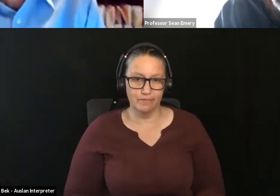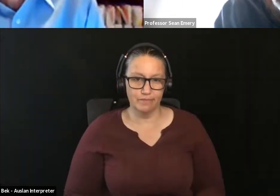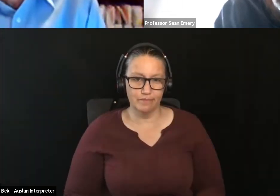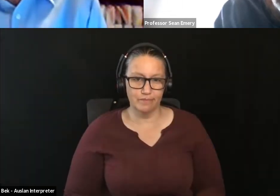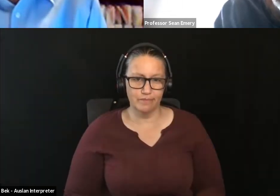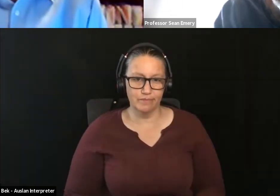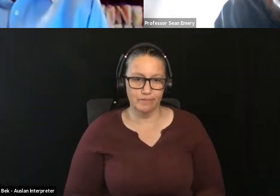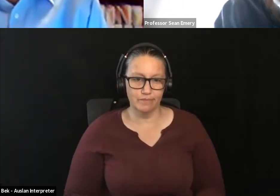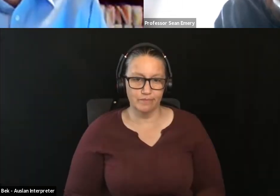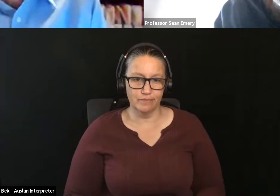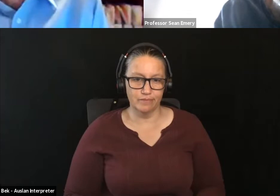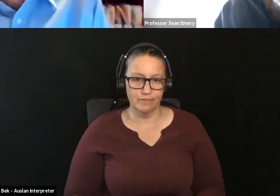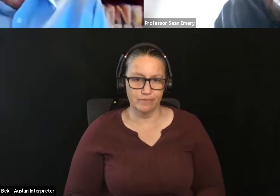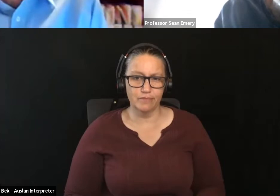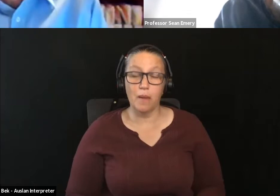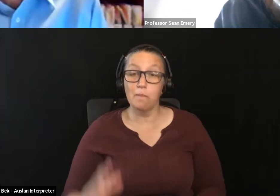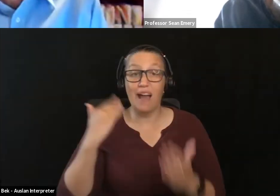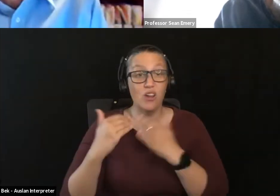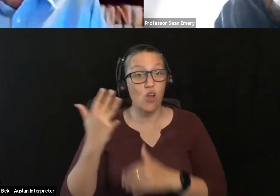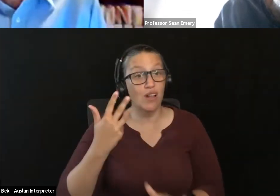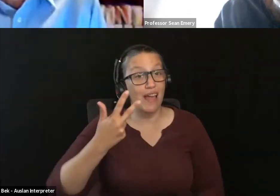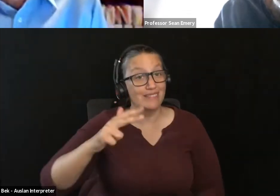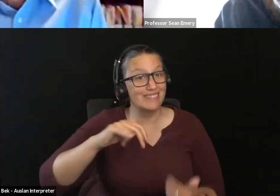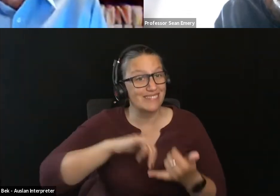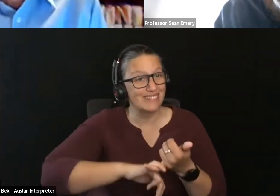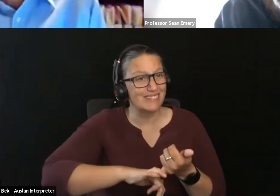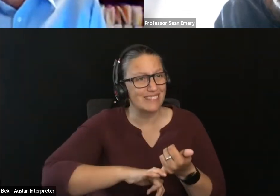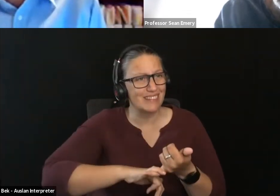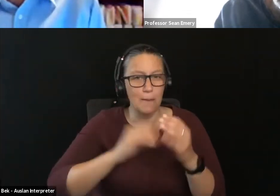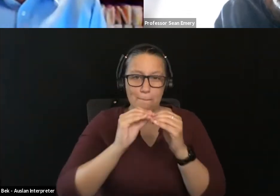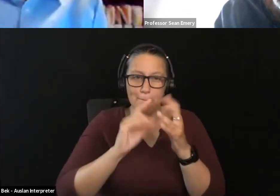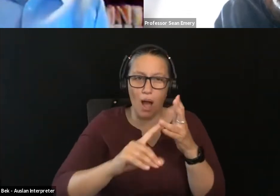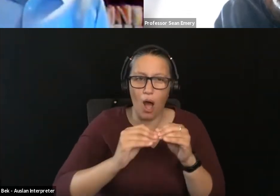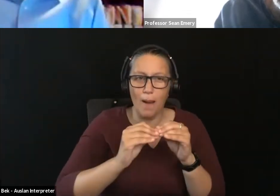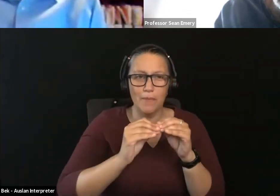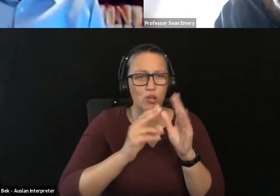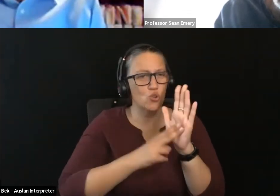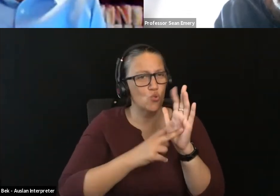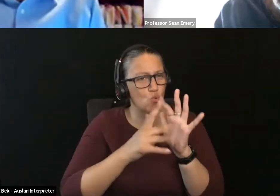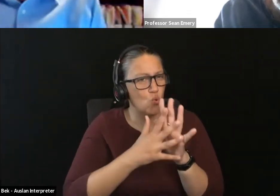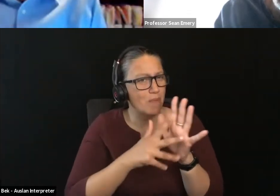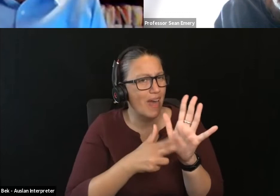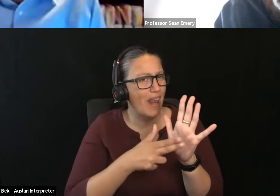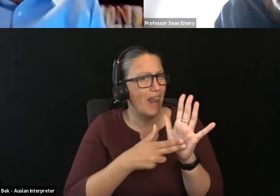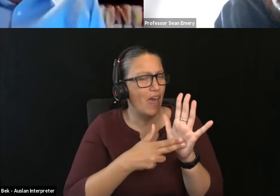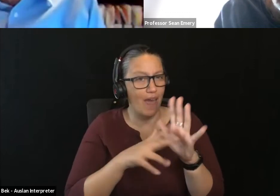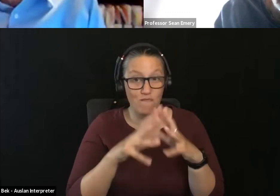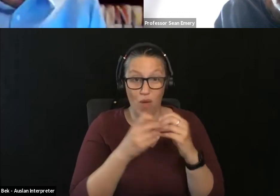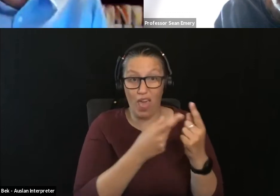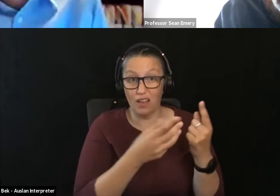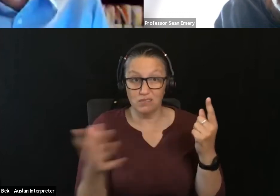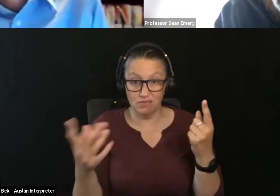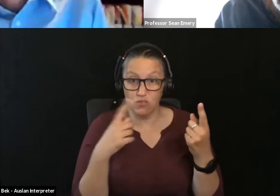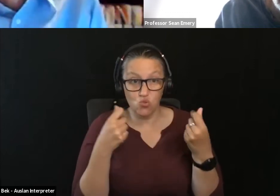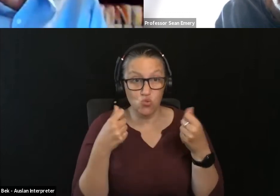interviewed Vince Dole, Marie Niswander, Bob Newman, the people who basically created large-scale